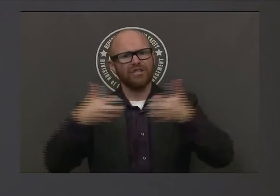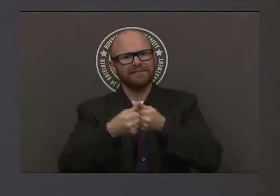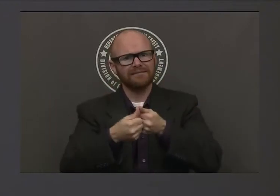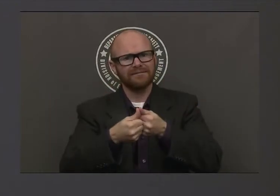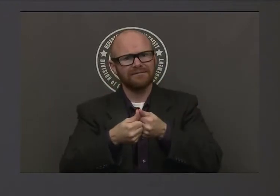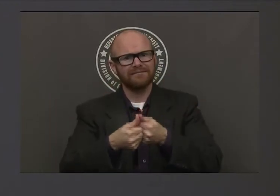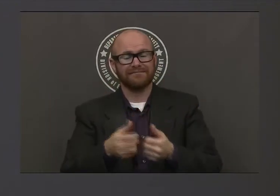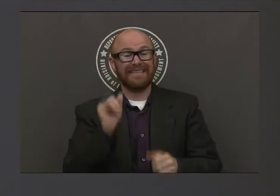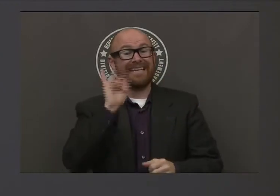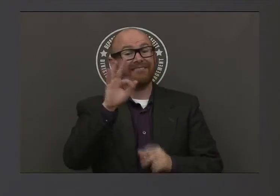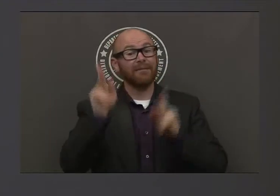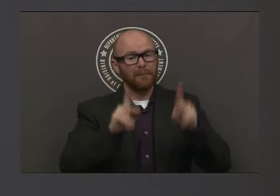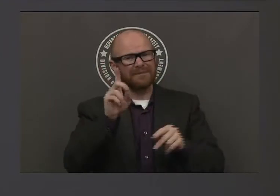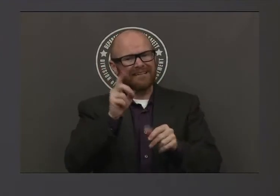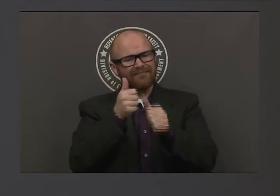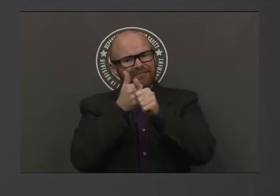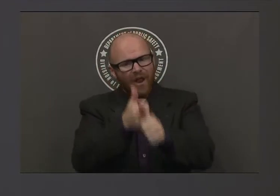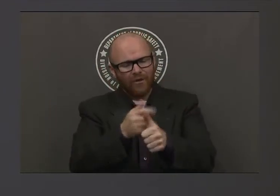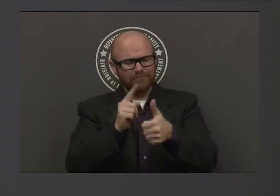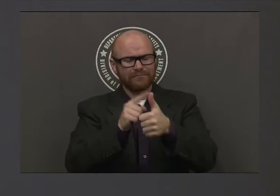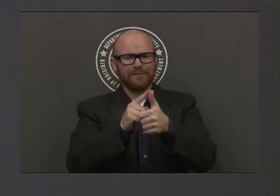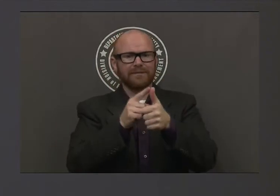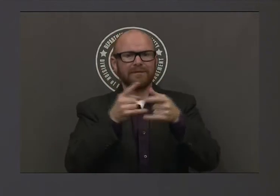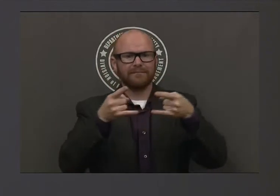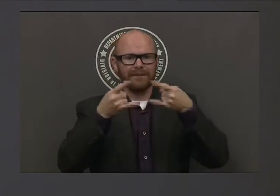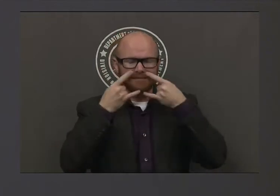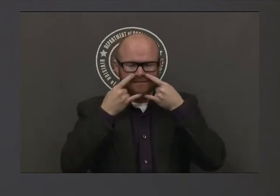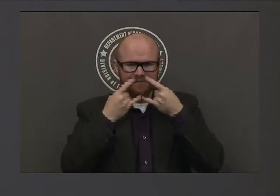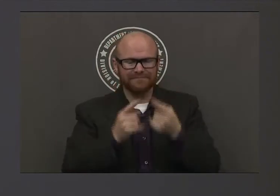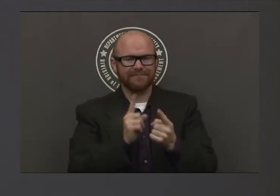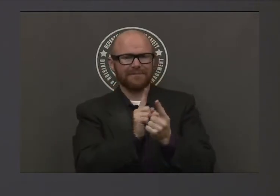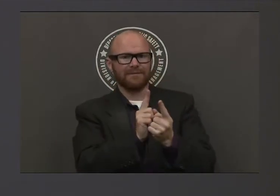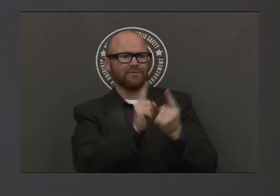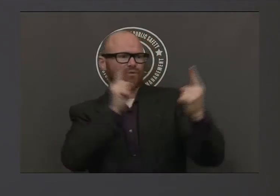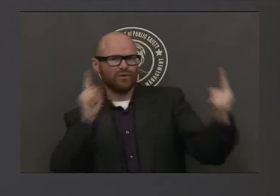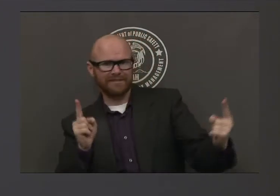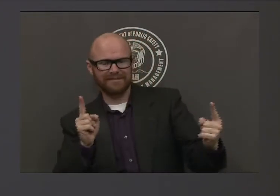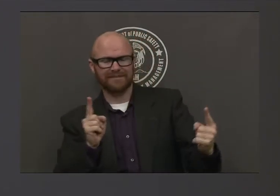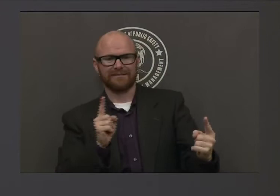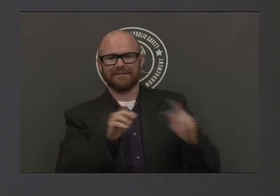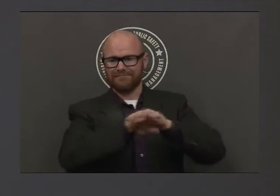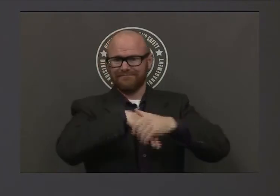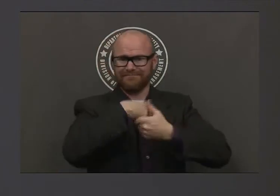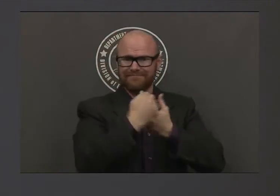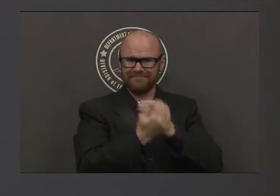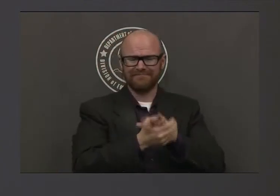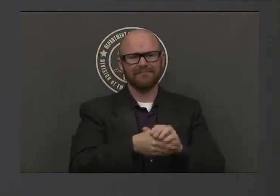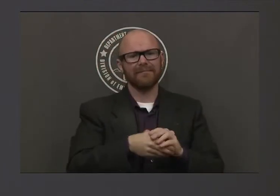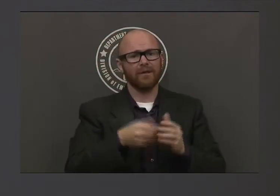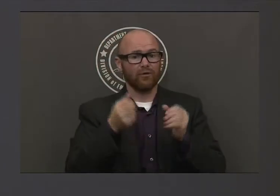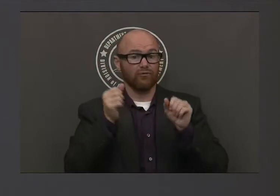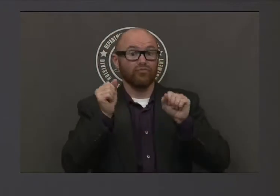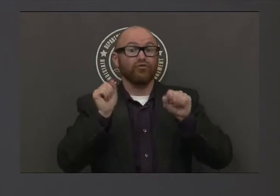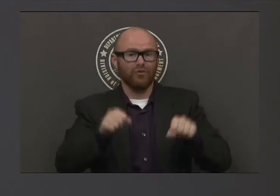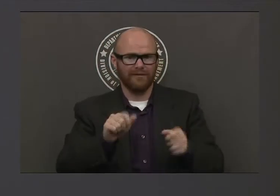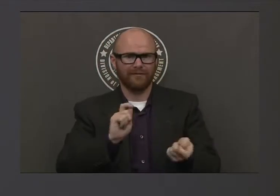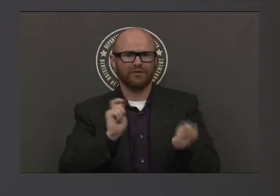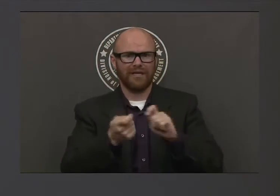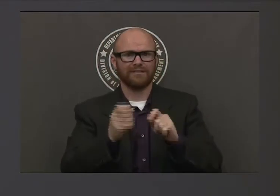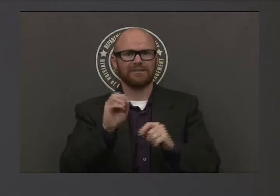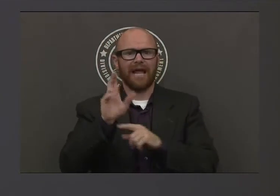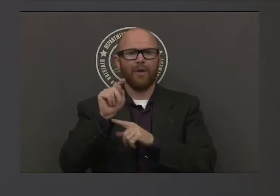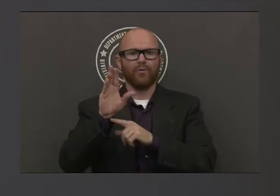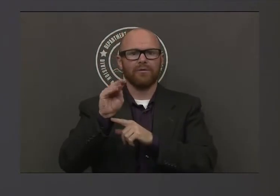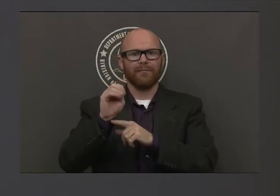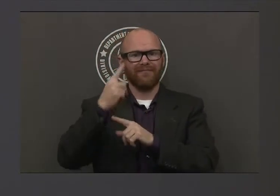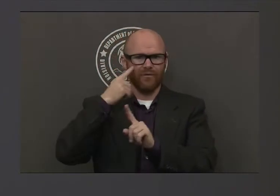Proper protocols of social distancing, wearing of the mask, we find will help us, in fact, minimize